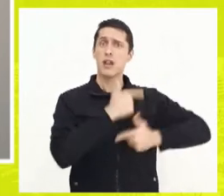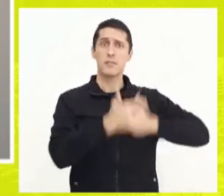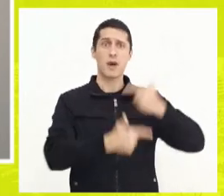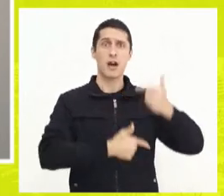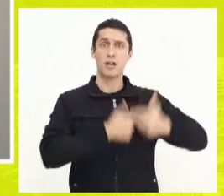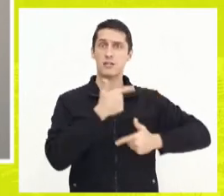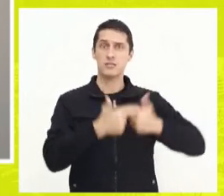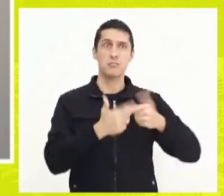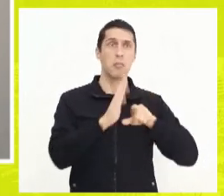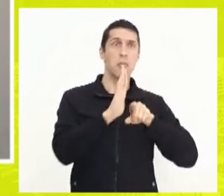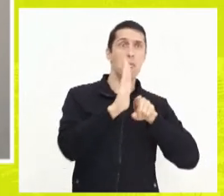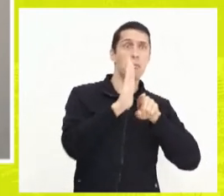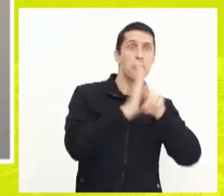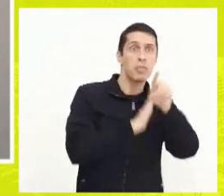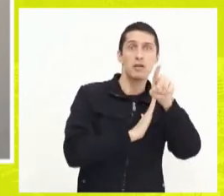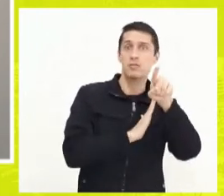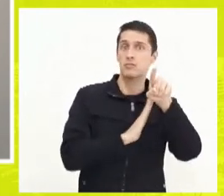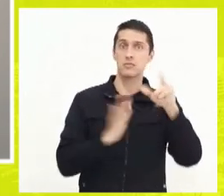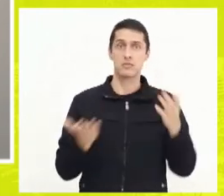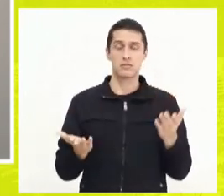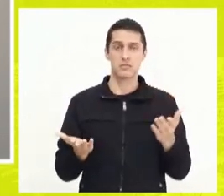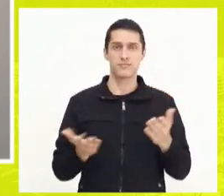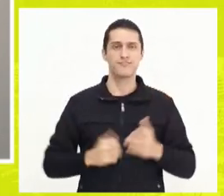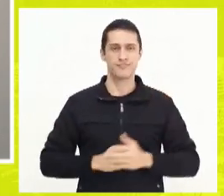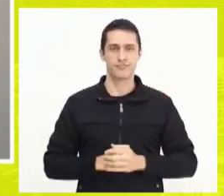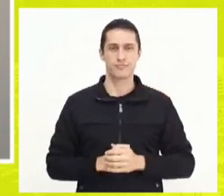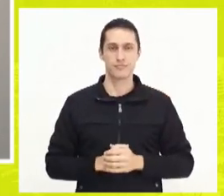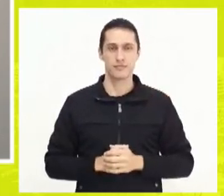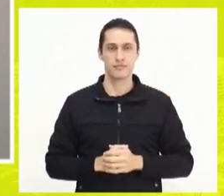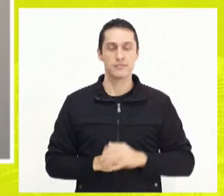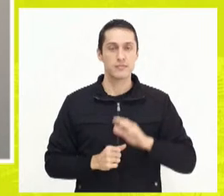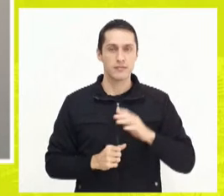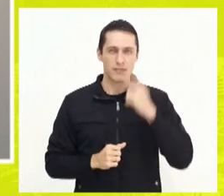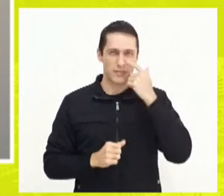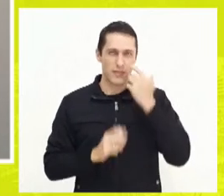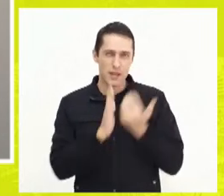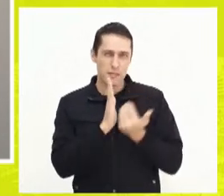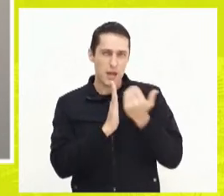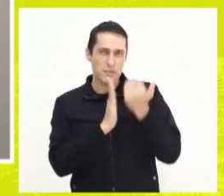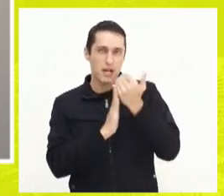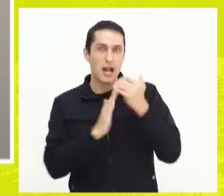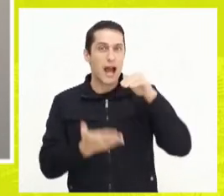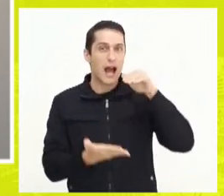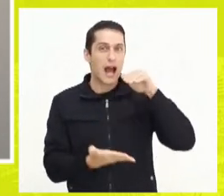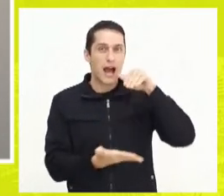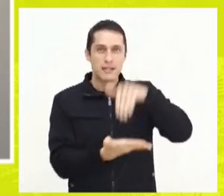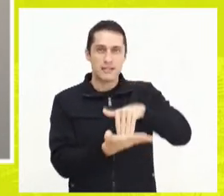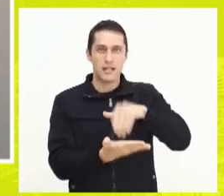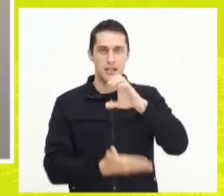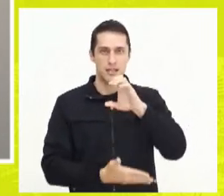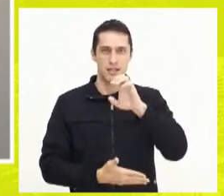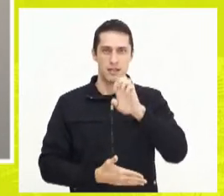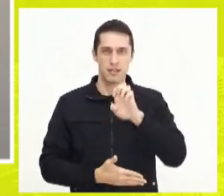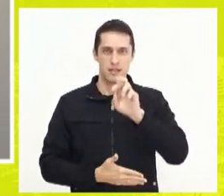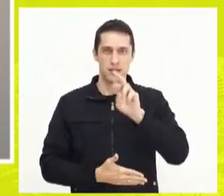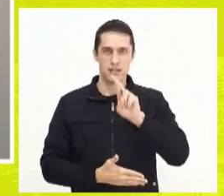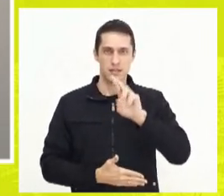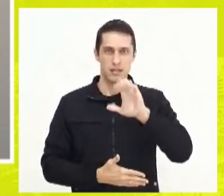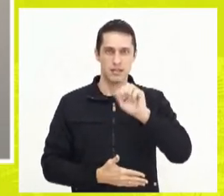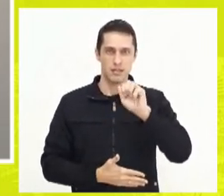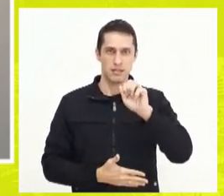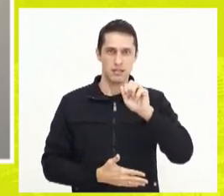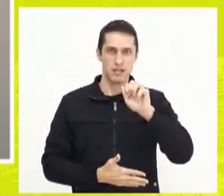illegal just asking a question which is his job that grew all the way through the bosonato's little